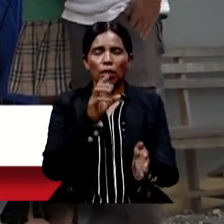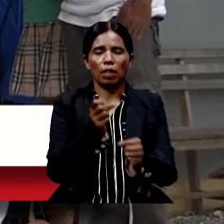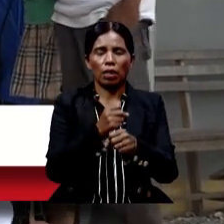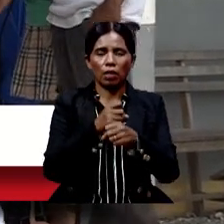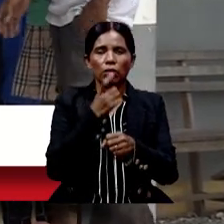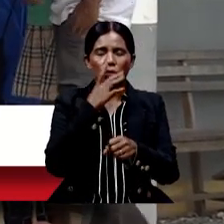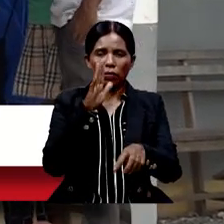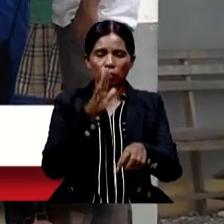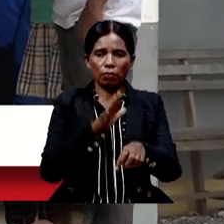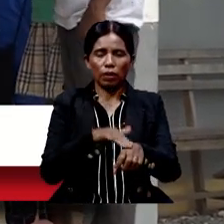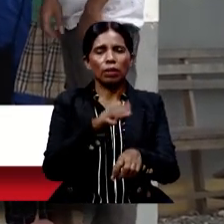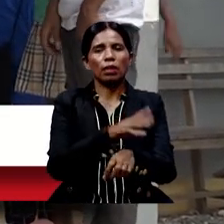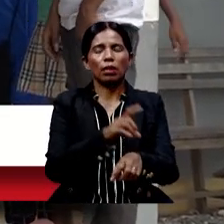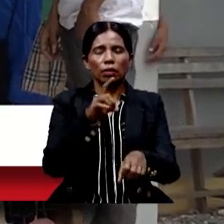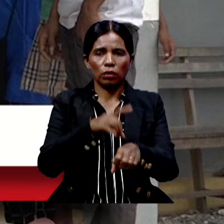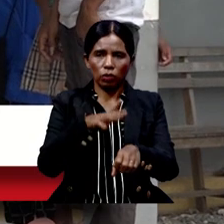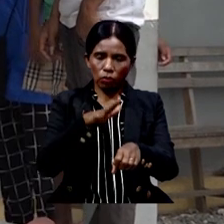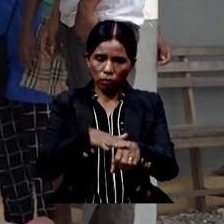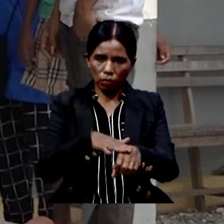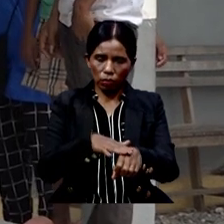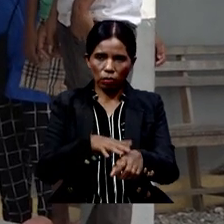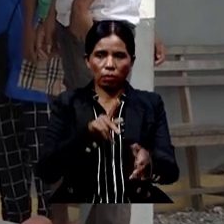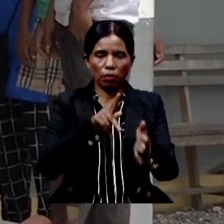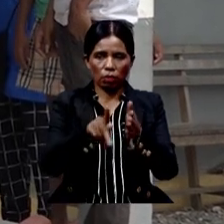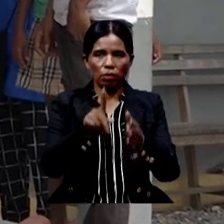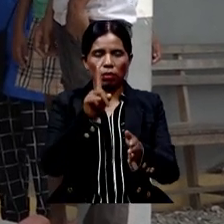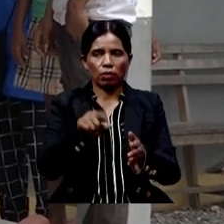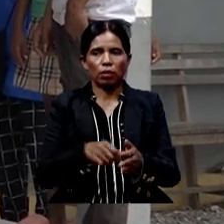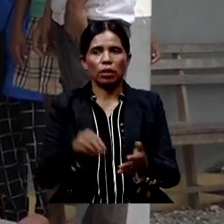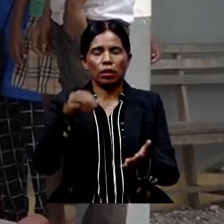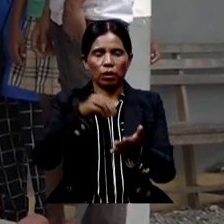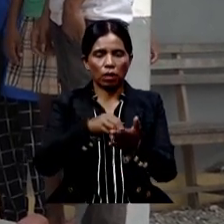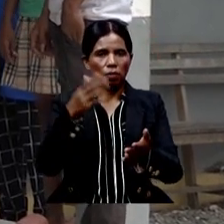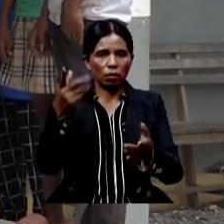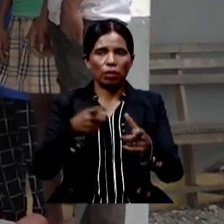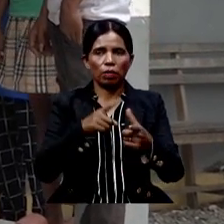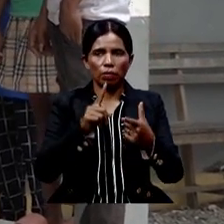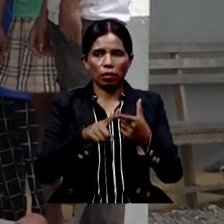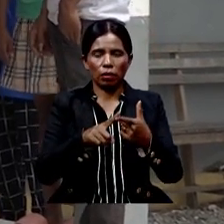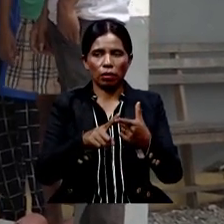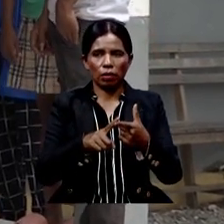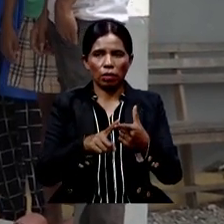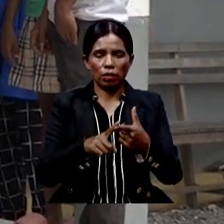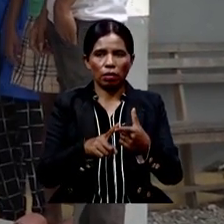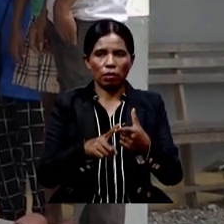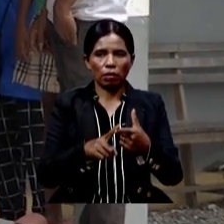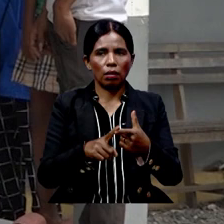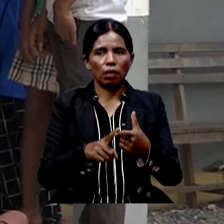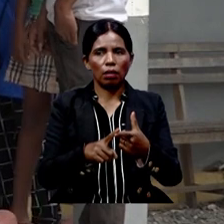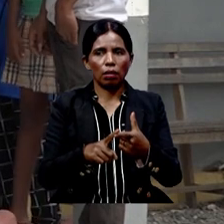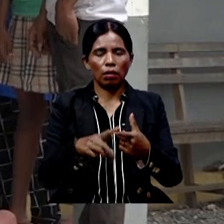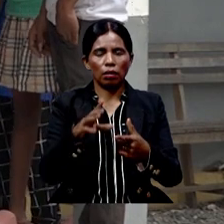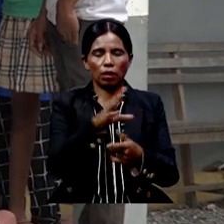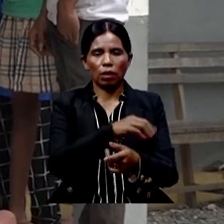sira. Nomos ia stick gida nebe masira montai ya neba, depois stick ne bele asa lemi